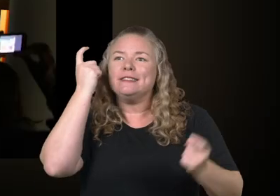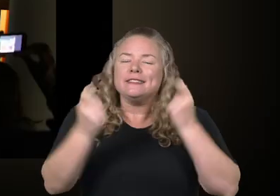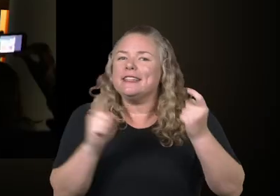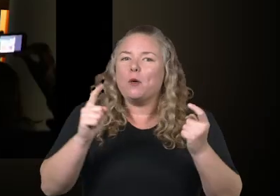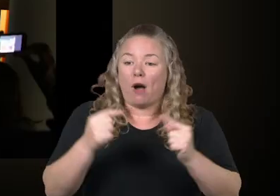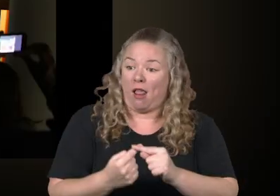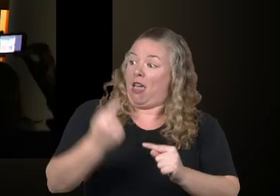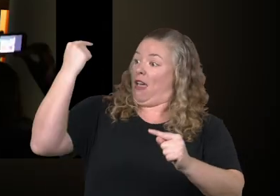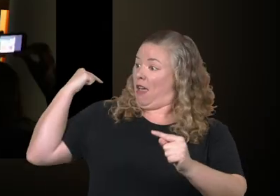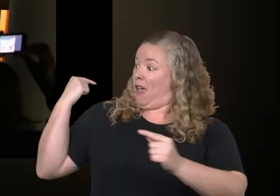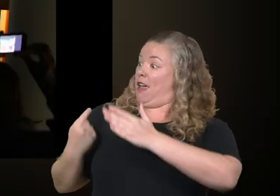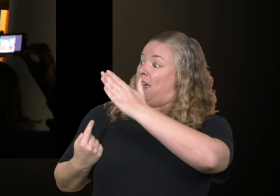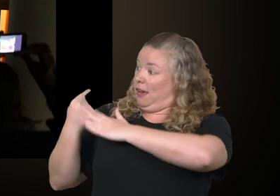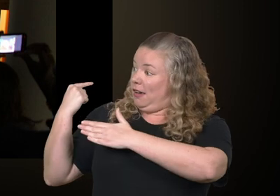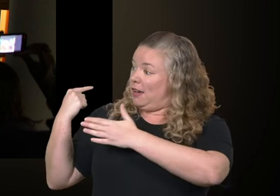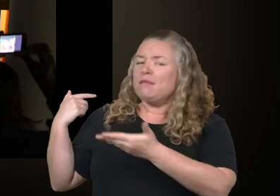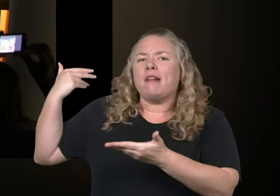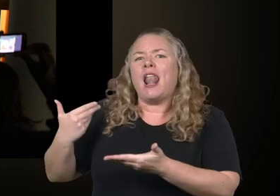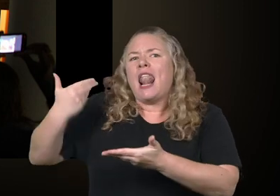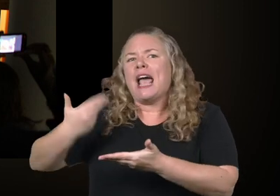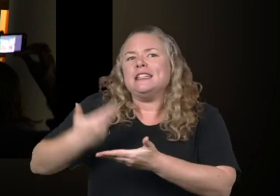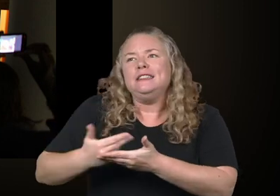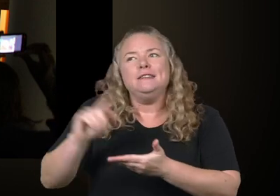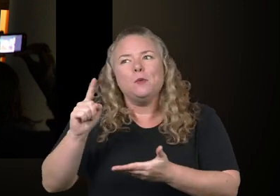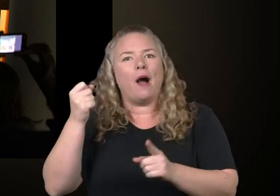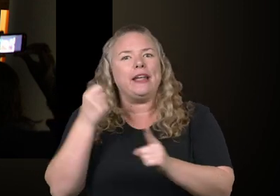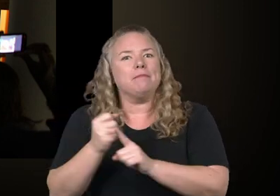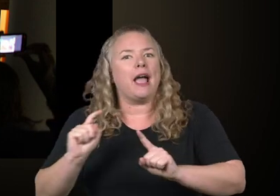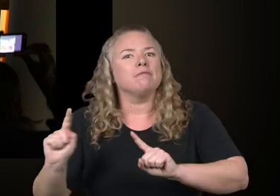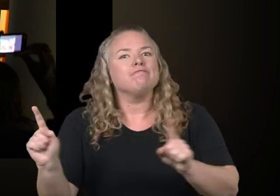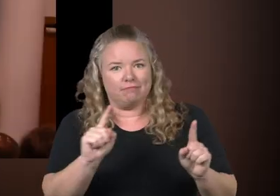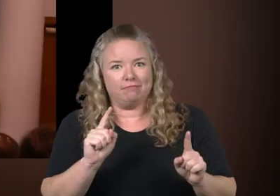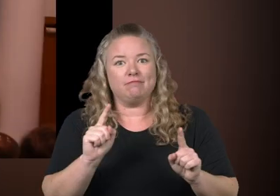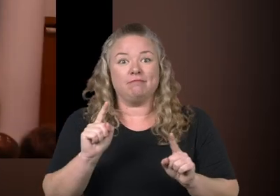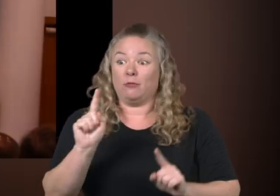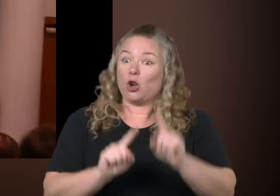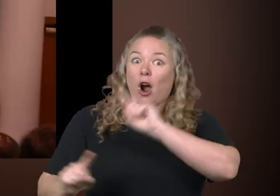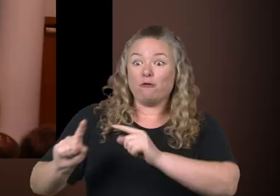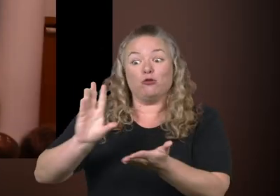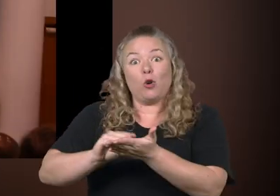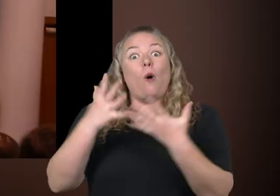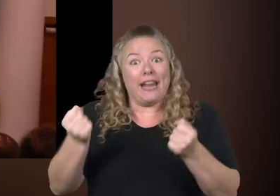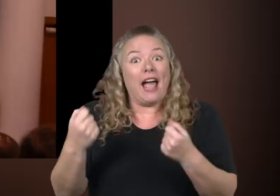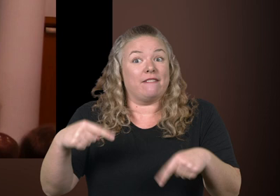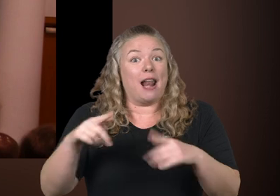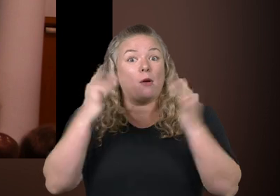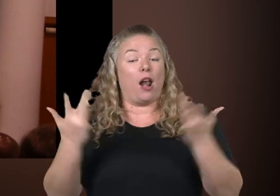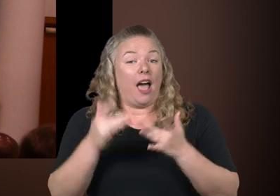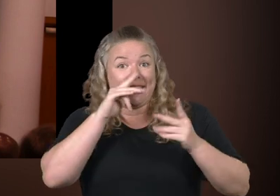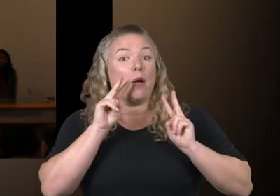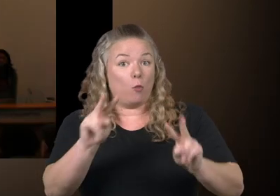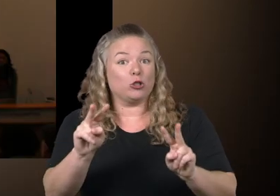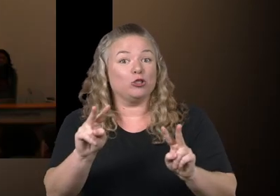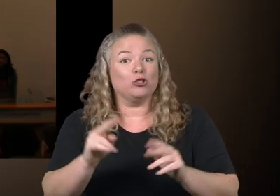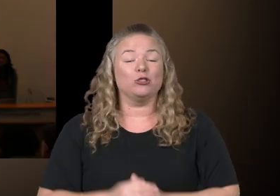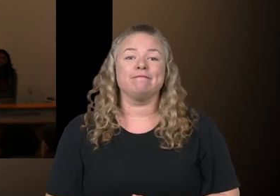University to reconsider the legacies of that event. The recordings of that conference are still available online, so we can watch them,